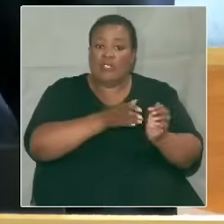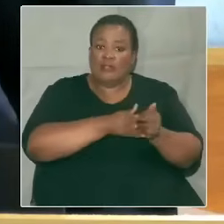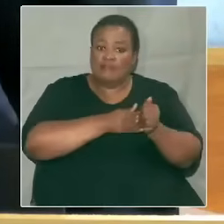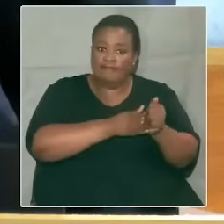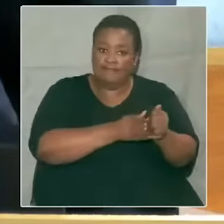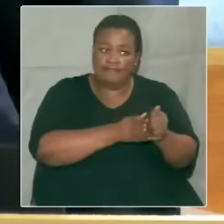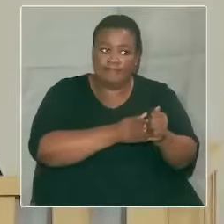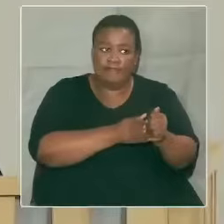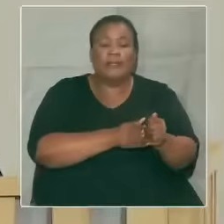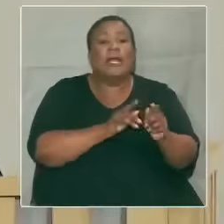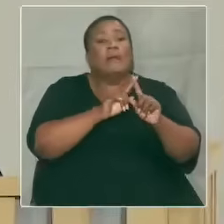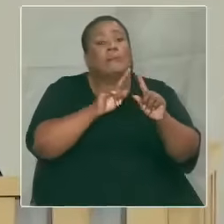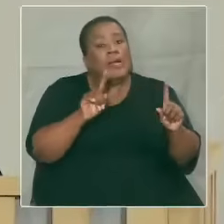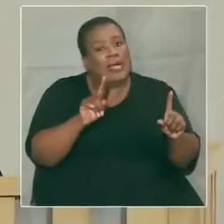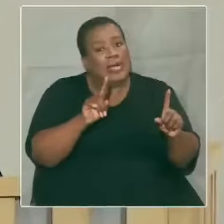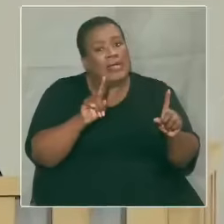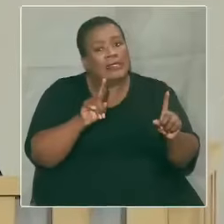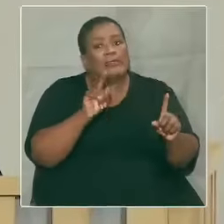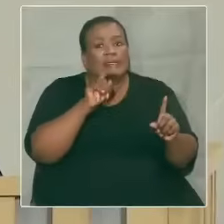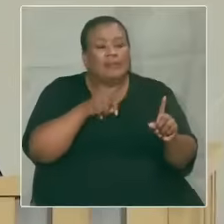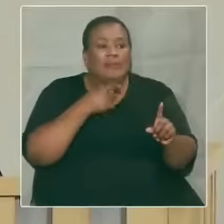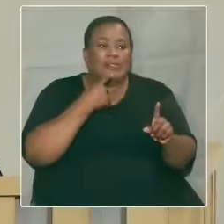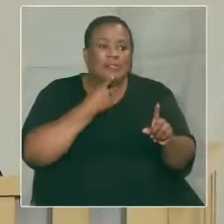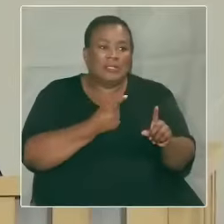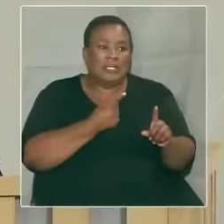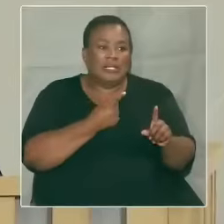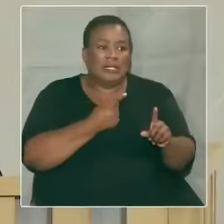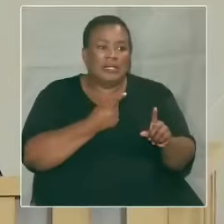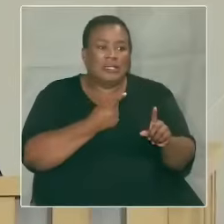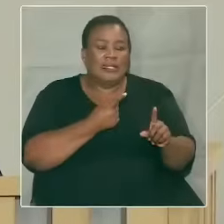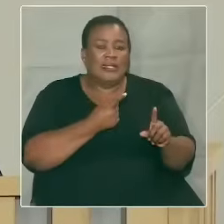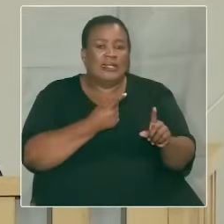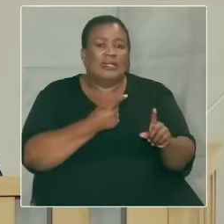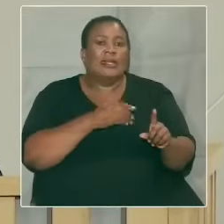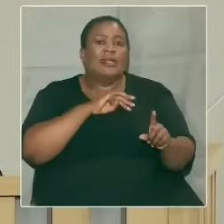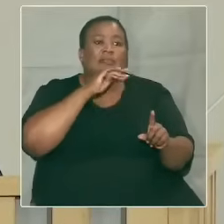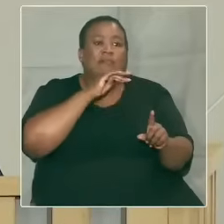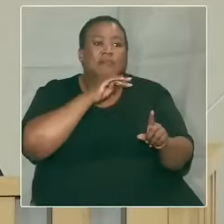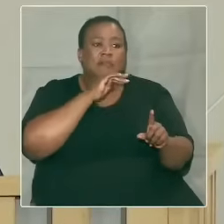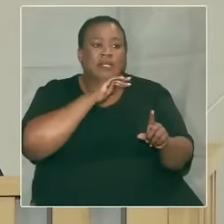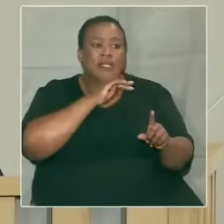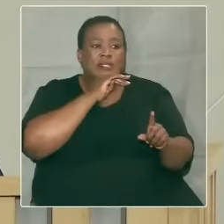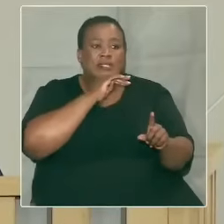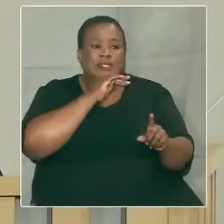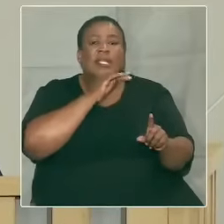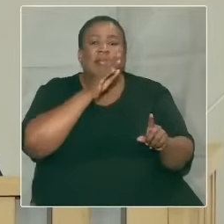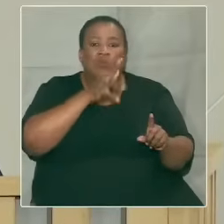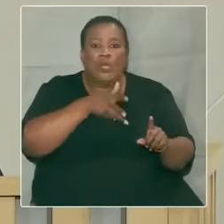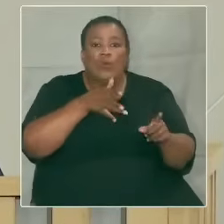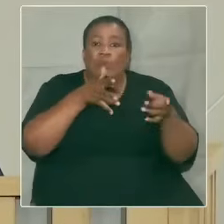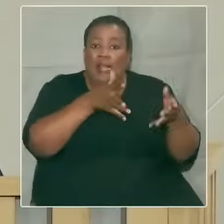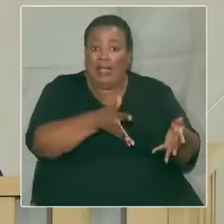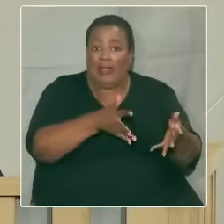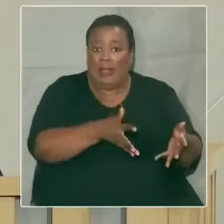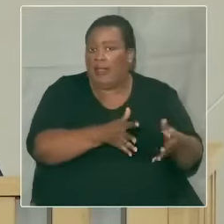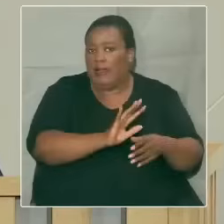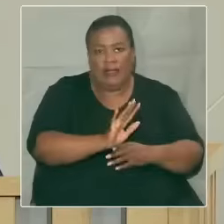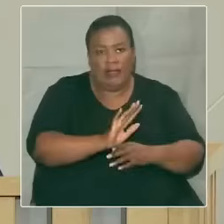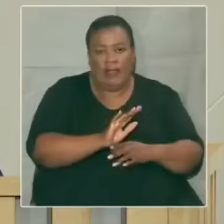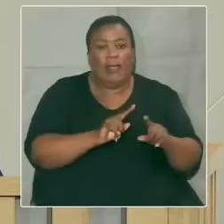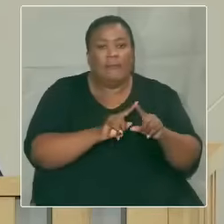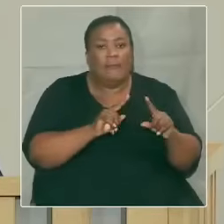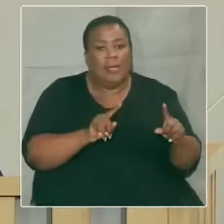But I must hasten to say it's not automatic that it will be like that. This was